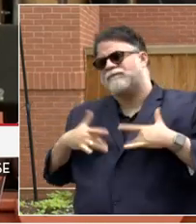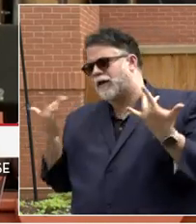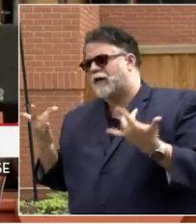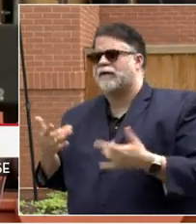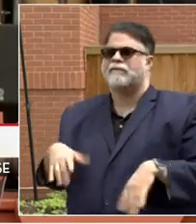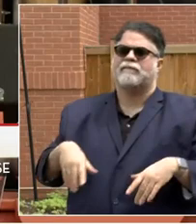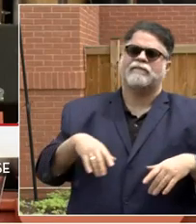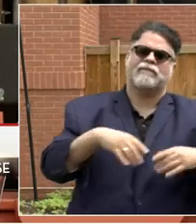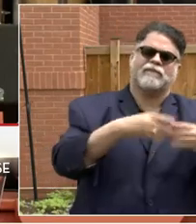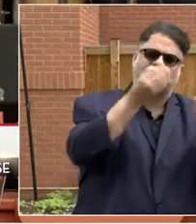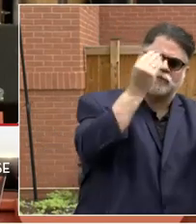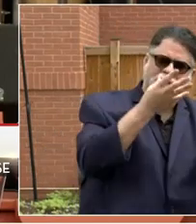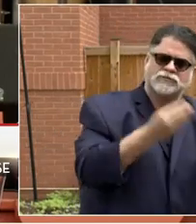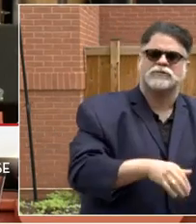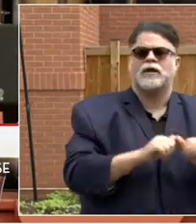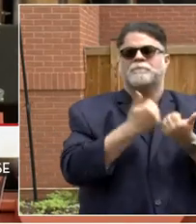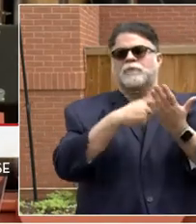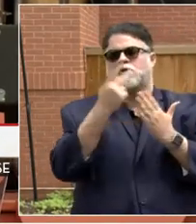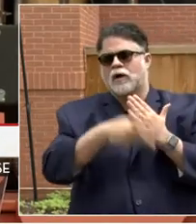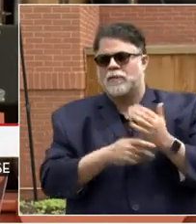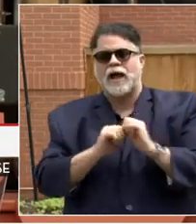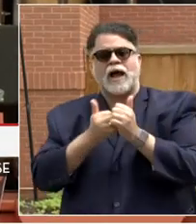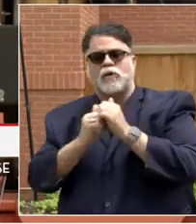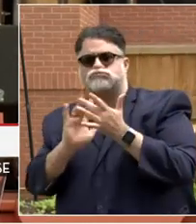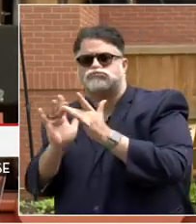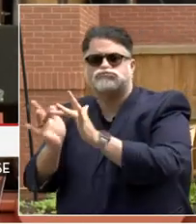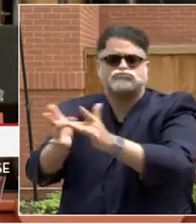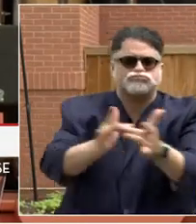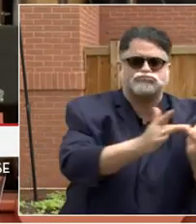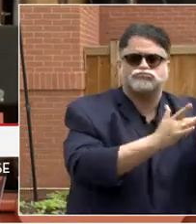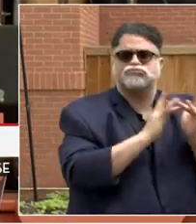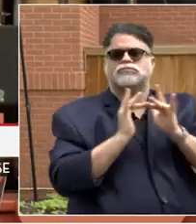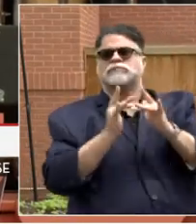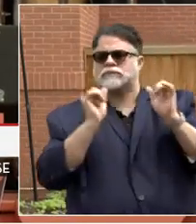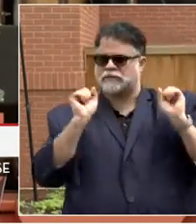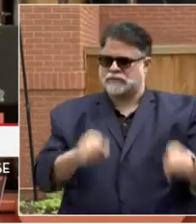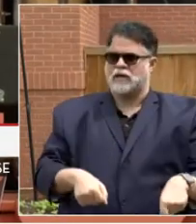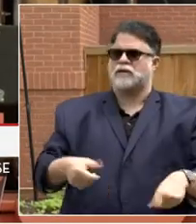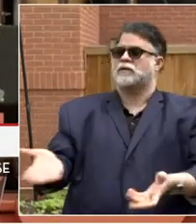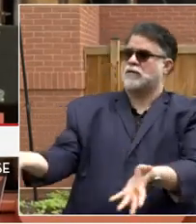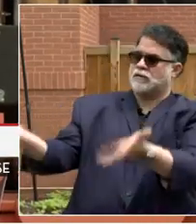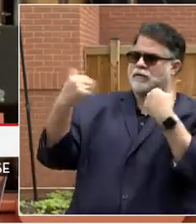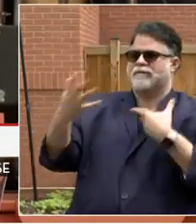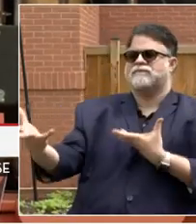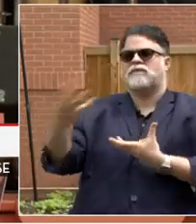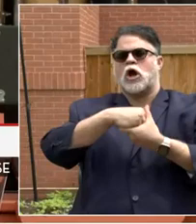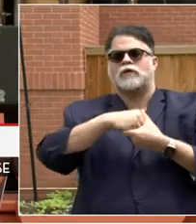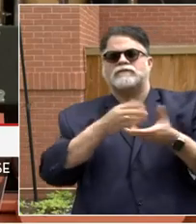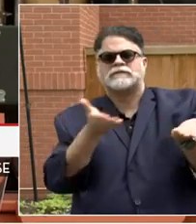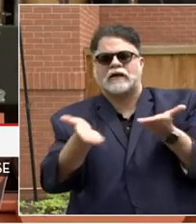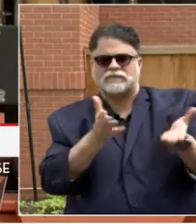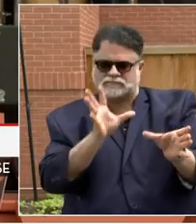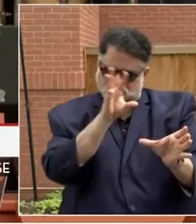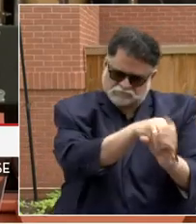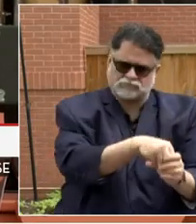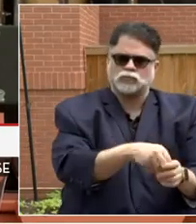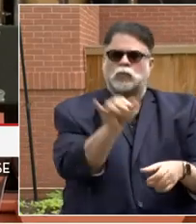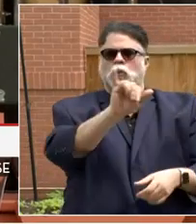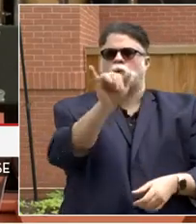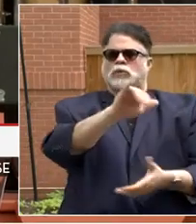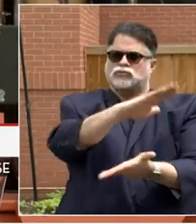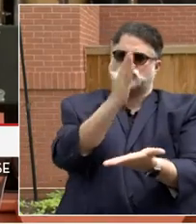reach out to people who don't know about the services that we're talking about. And we want you to check in